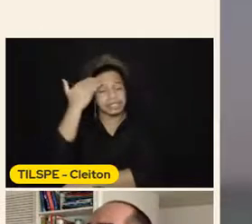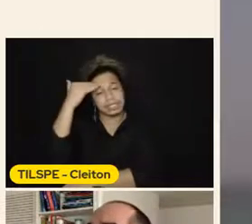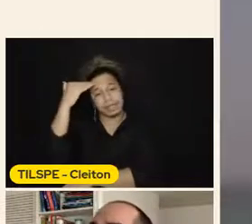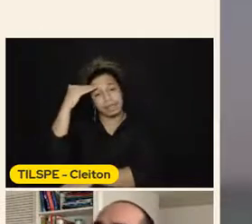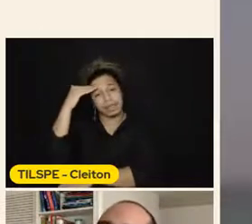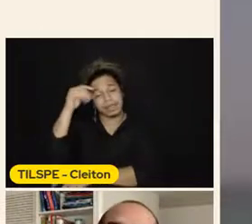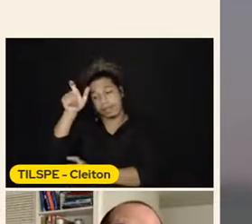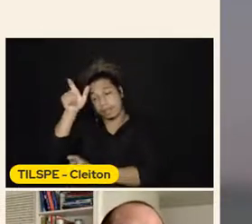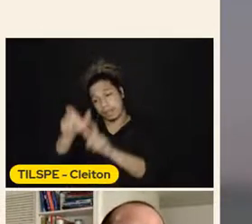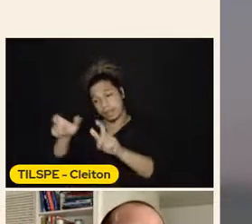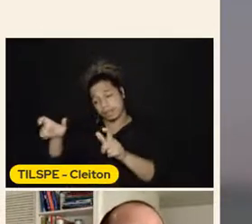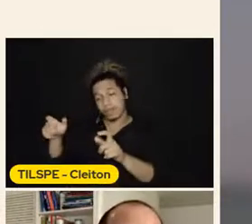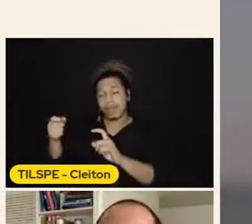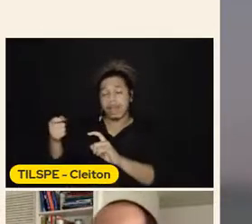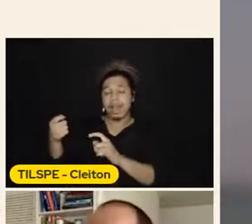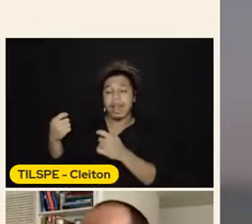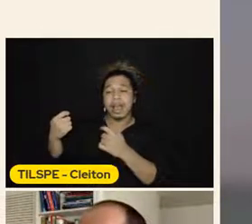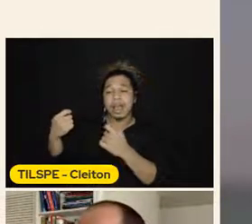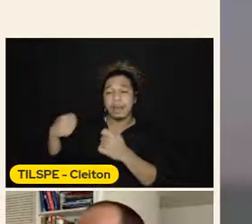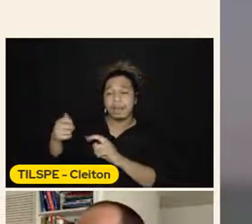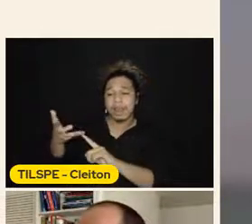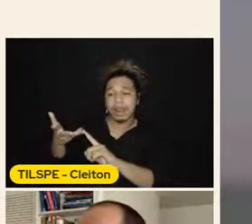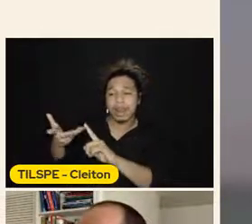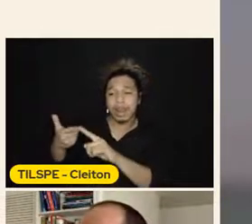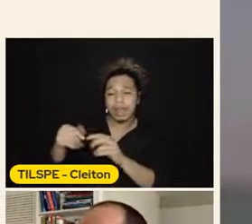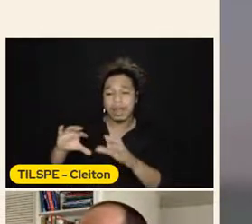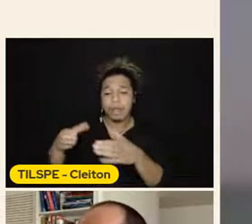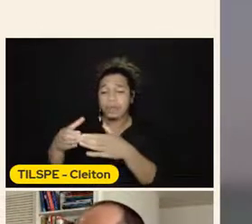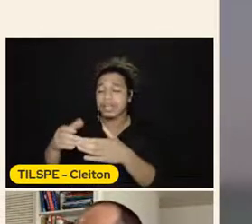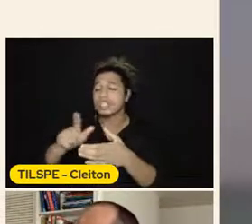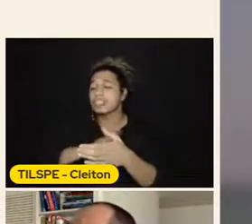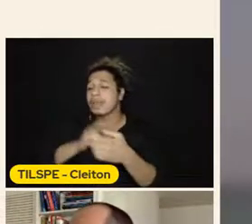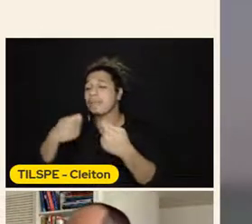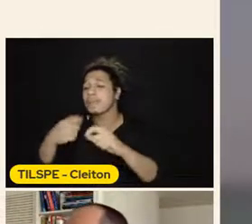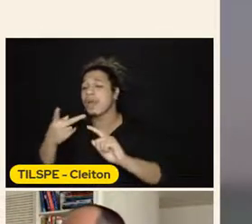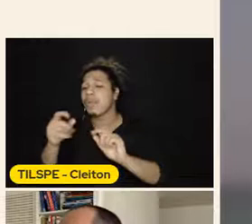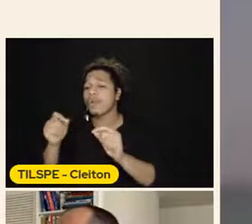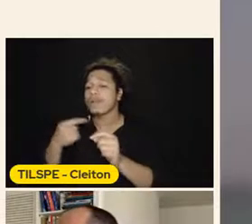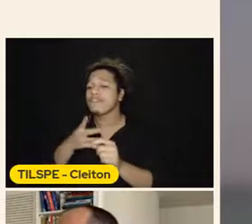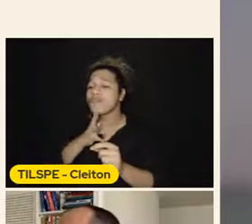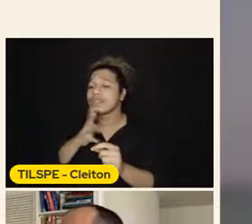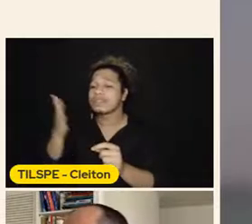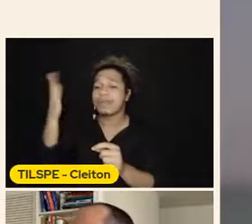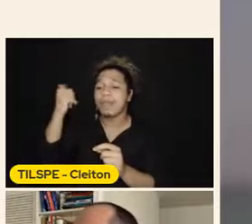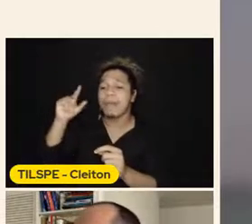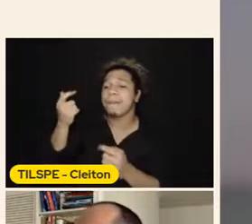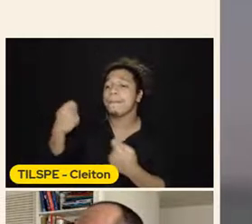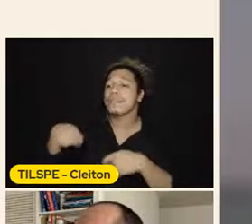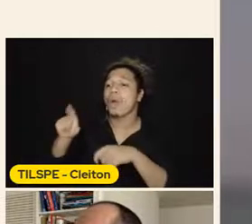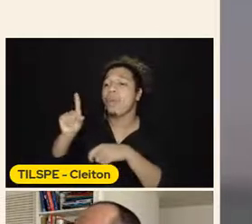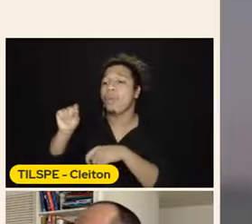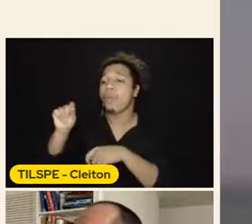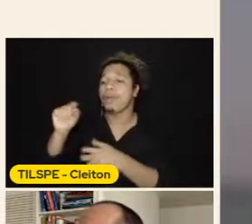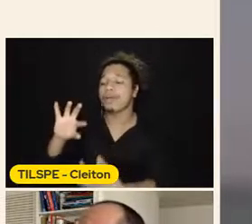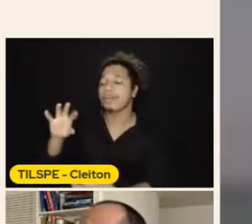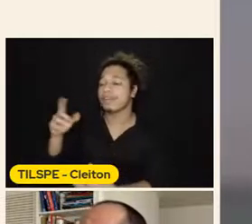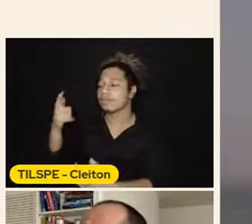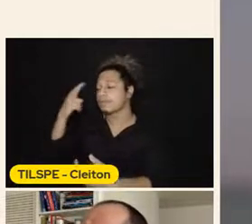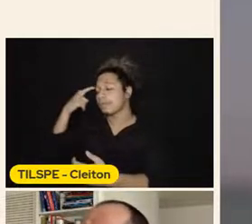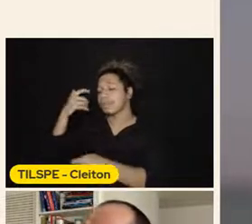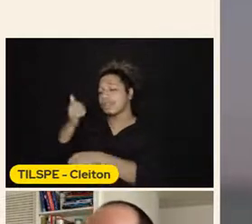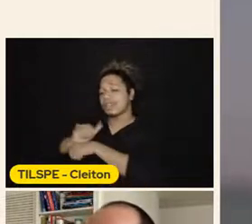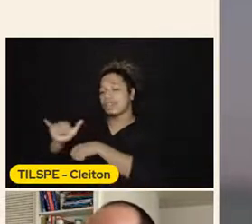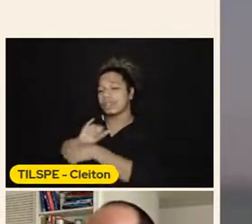and wants are met in communities. Here on the right side, we have a